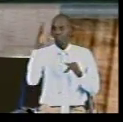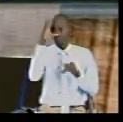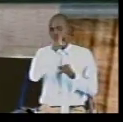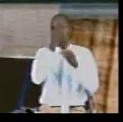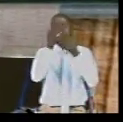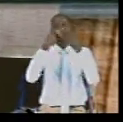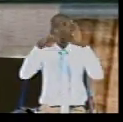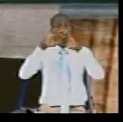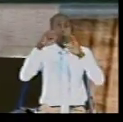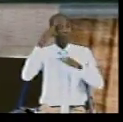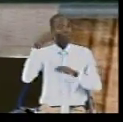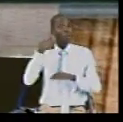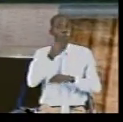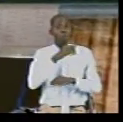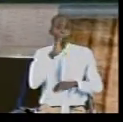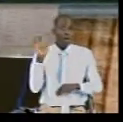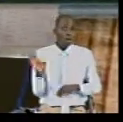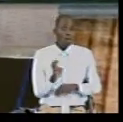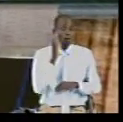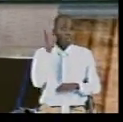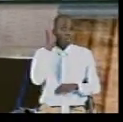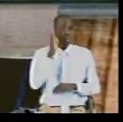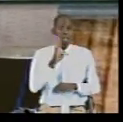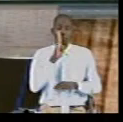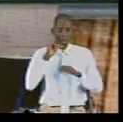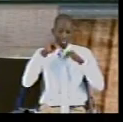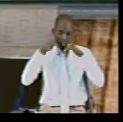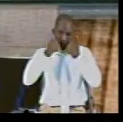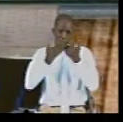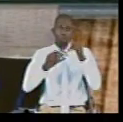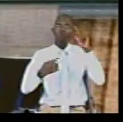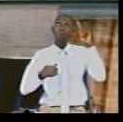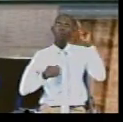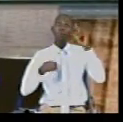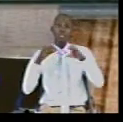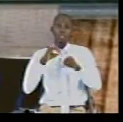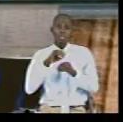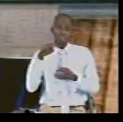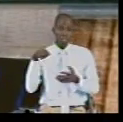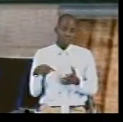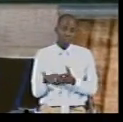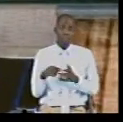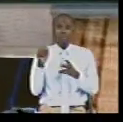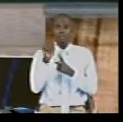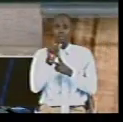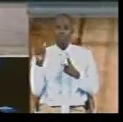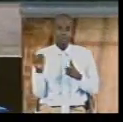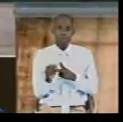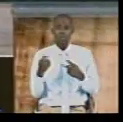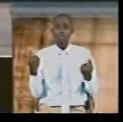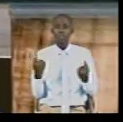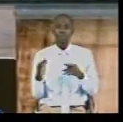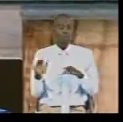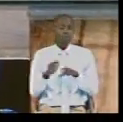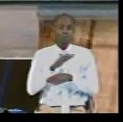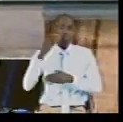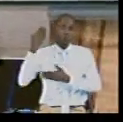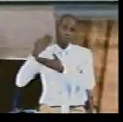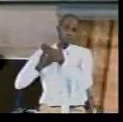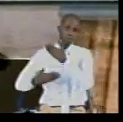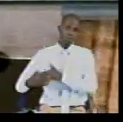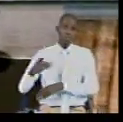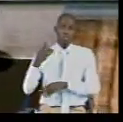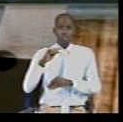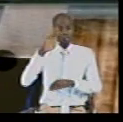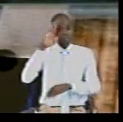whosoever shall be ashamed of me in this adulterous and sinful generation, the Son of Man shall